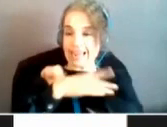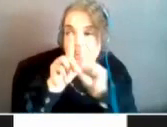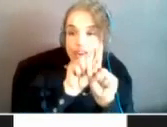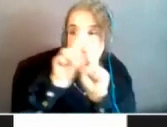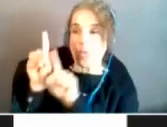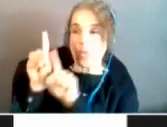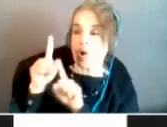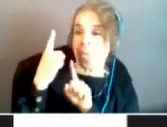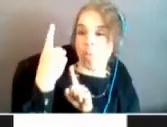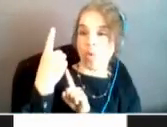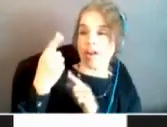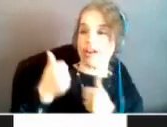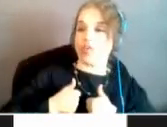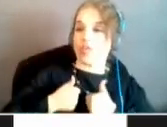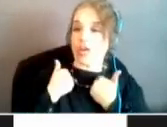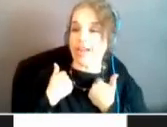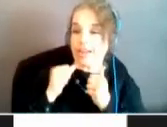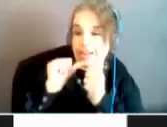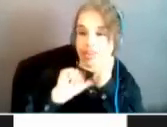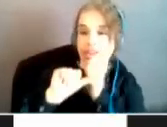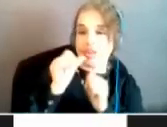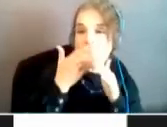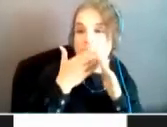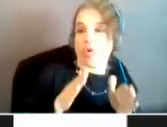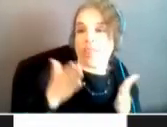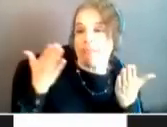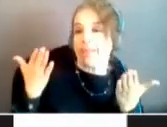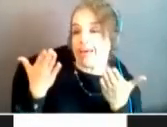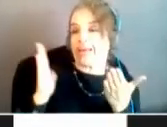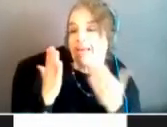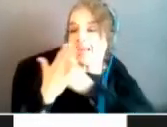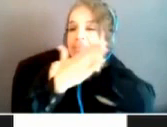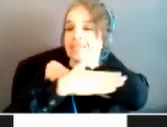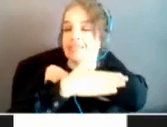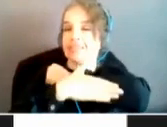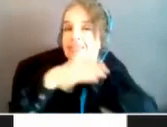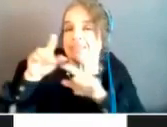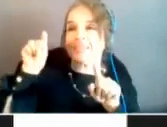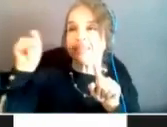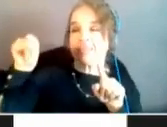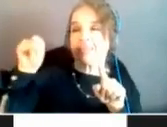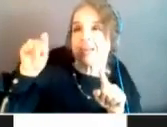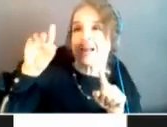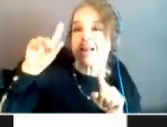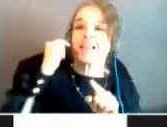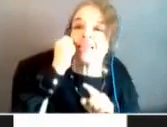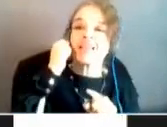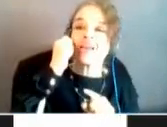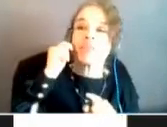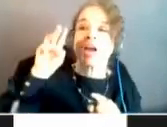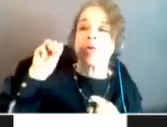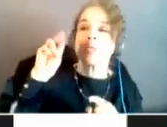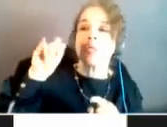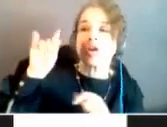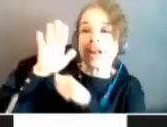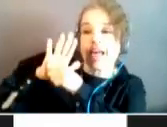as one Survivors of Suicide Loss here in our county down in the Temecula Murrieta area. I have